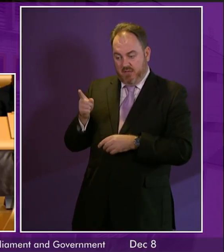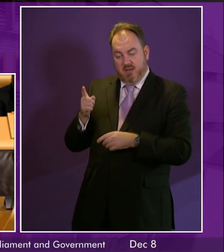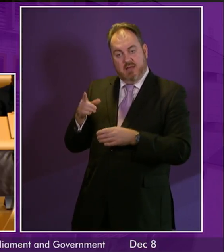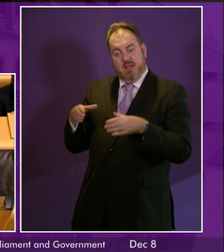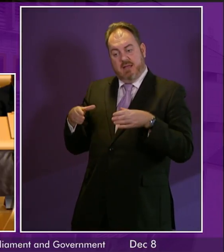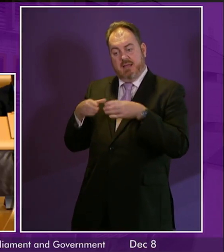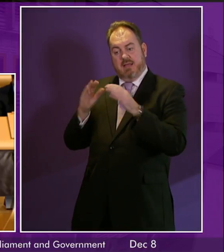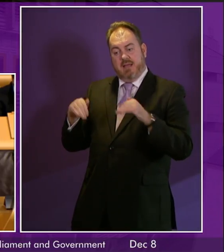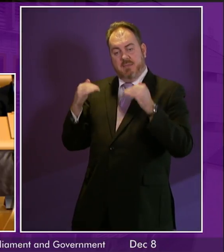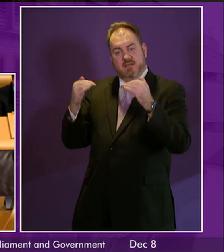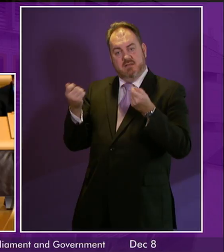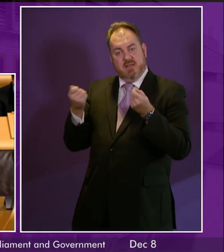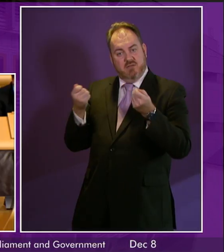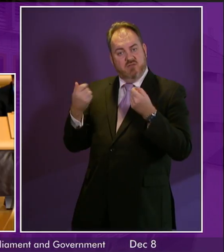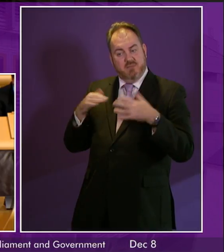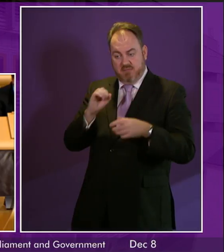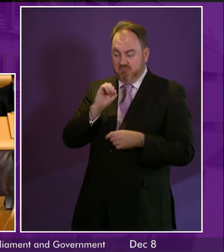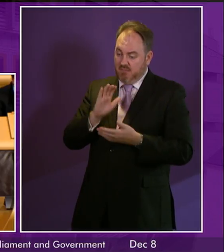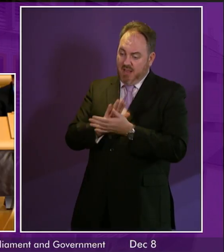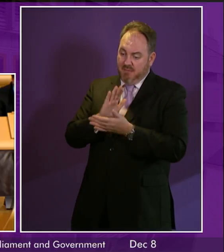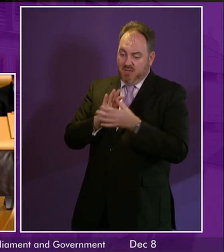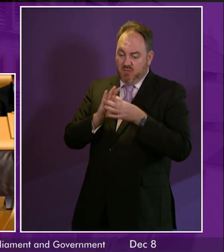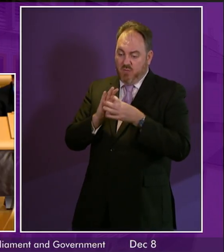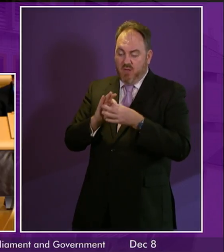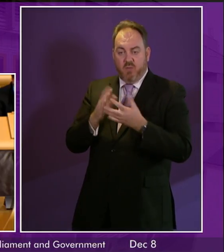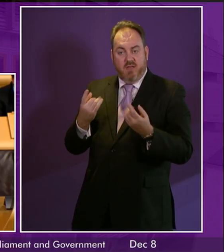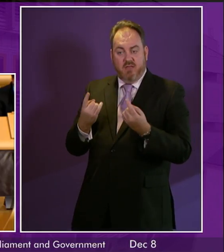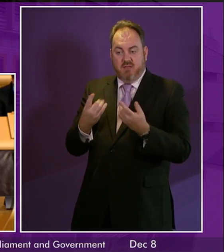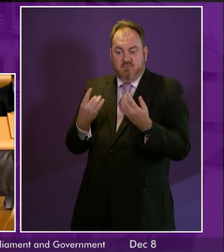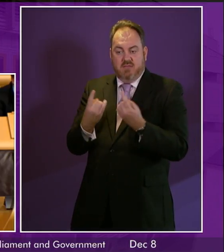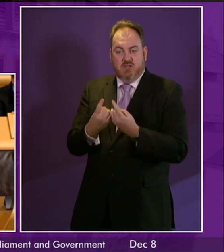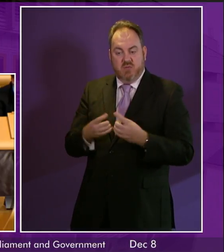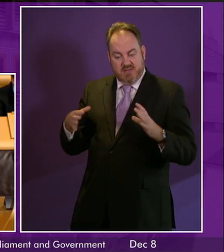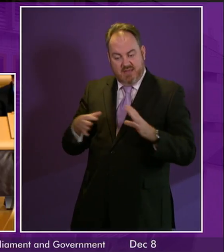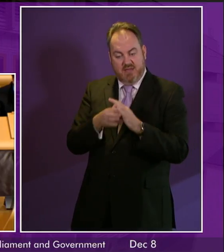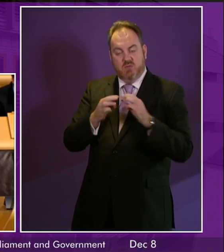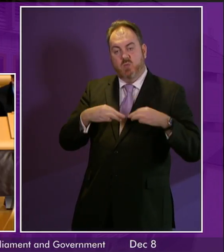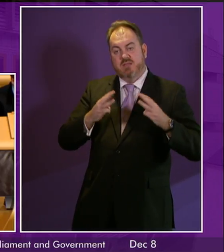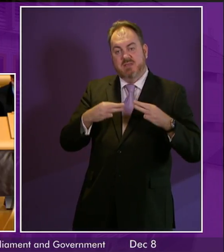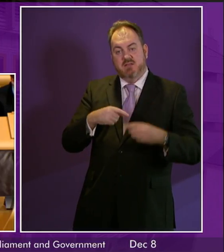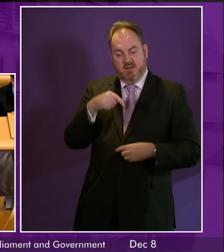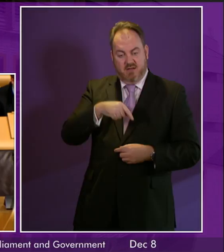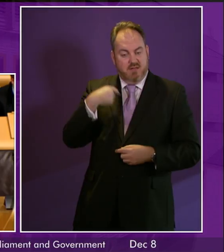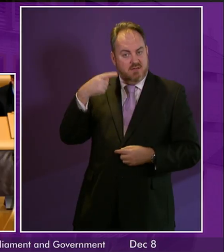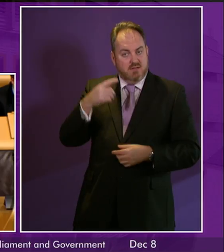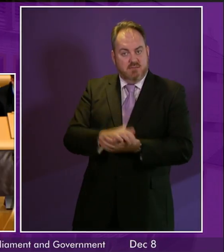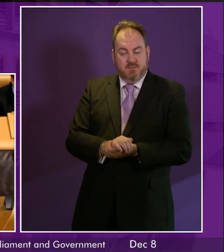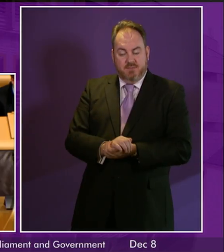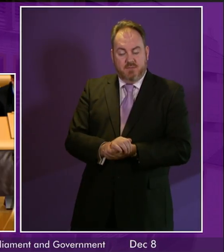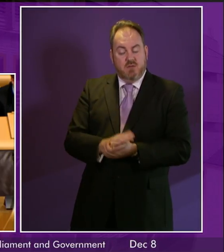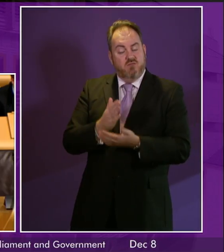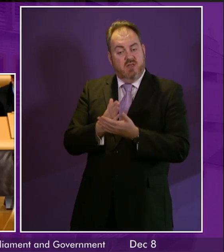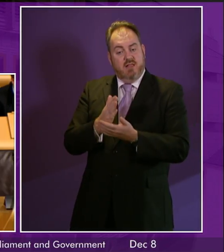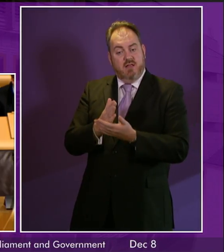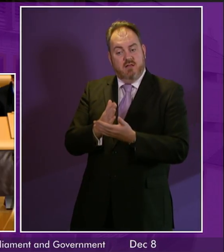in relation to intergovernmental dealings with Westminster. I hope that is the case for all Cabinet Secretaries. Although it's just worth noting in passing